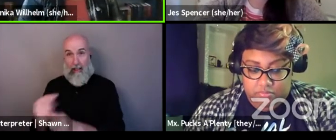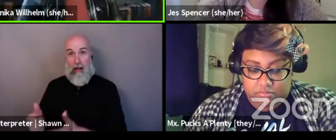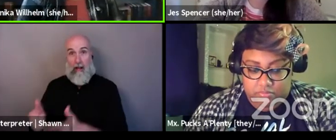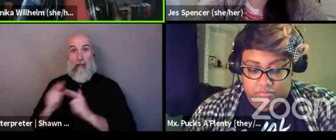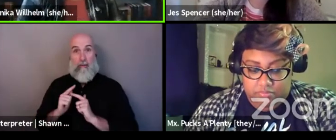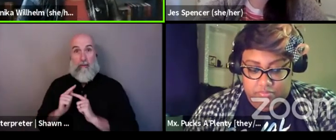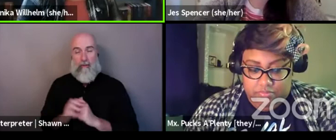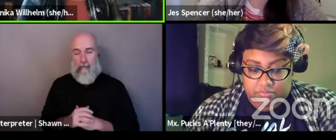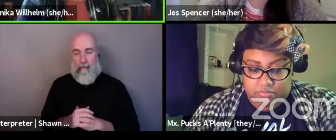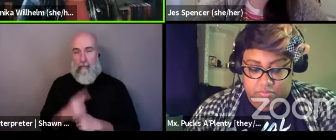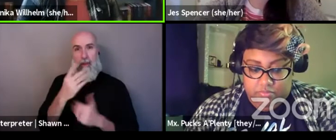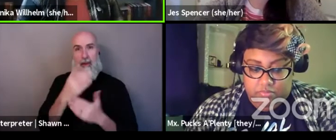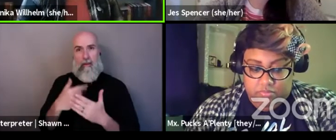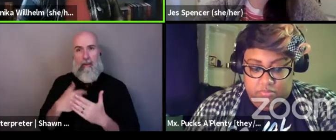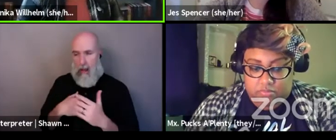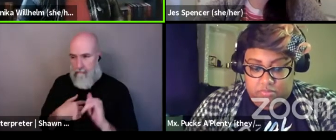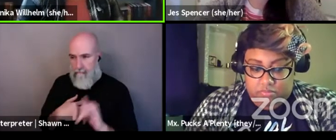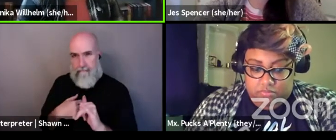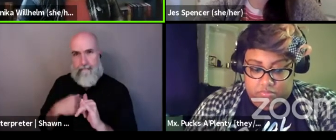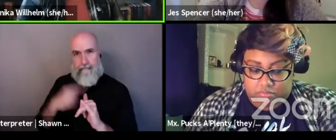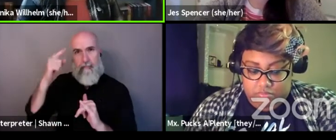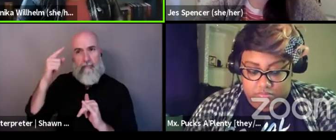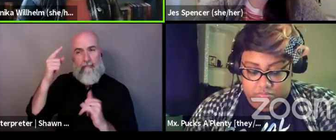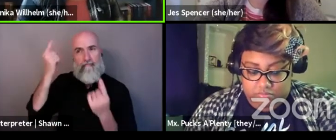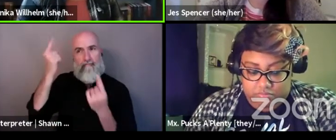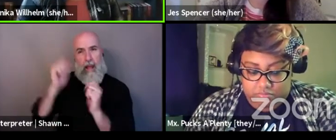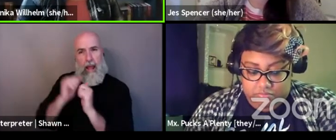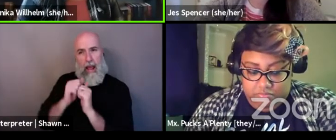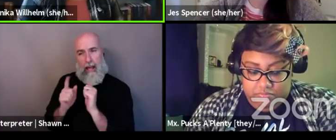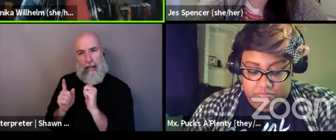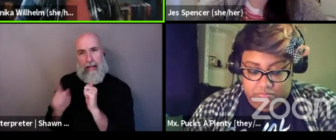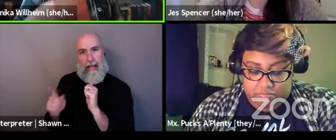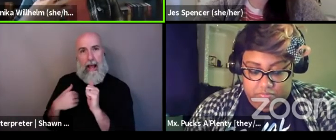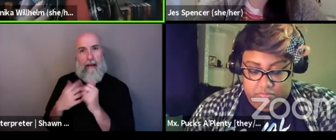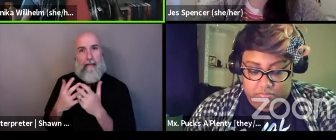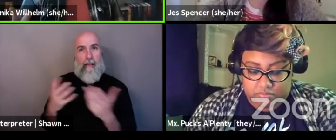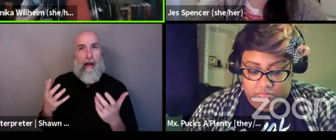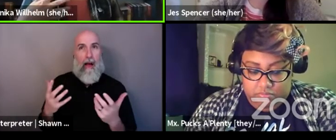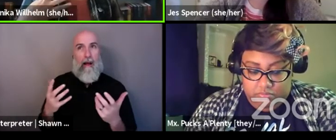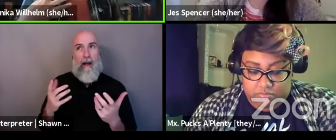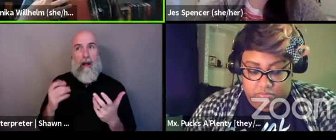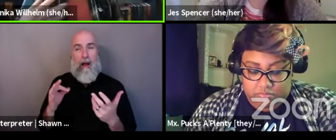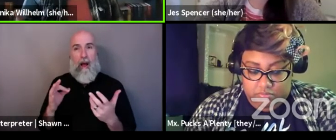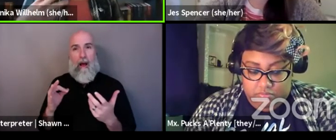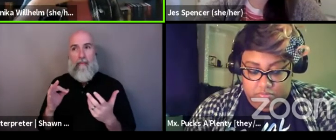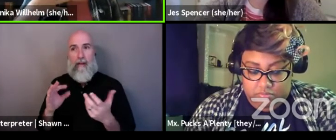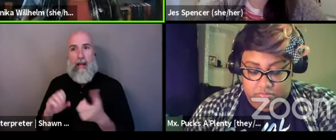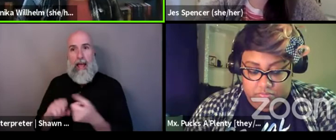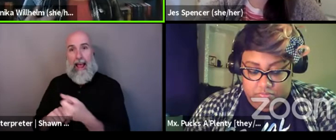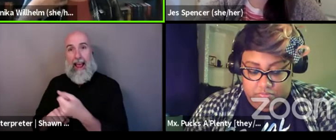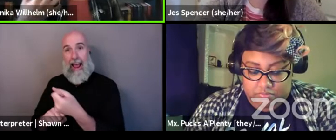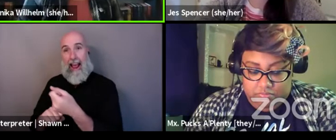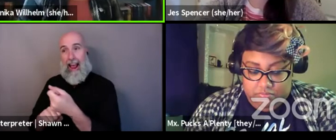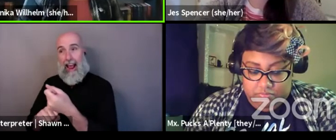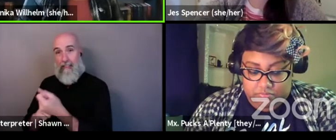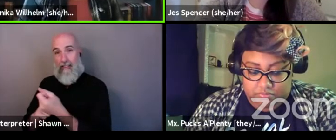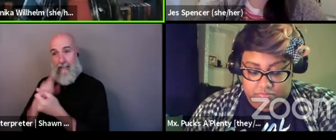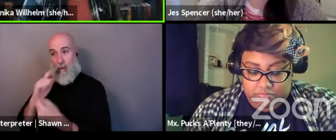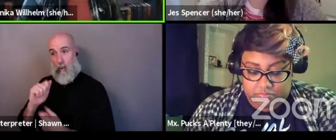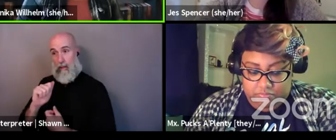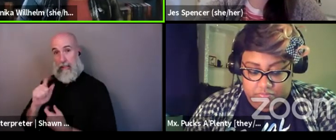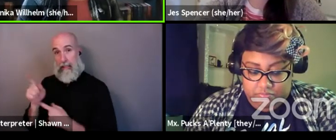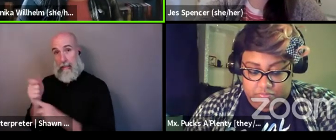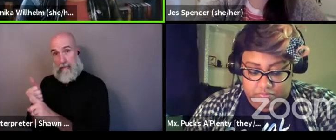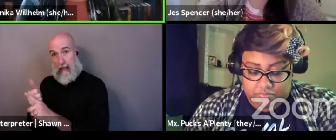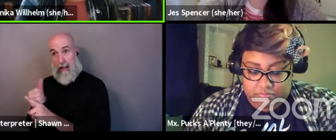the things I thought about was how he did a lot of advocating for himself, for me, and for our son in